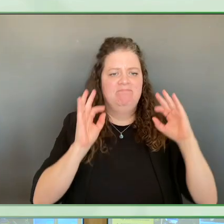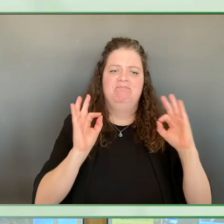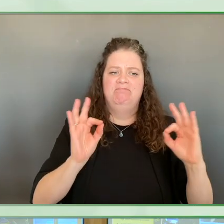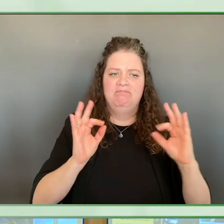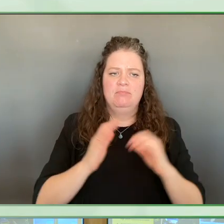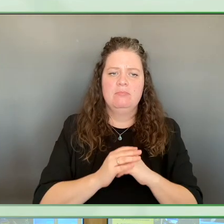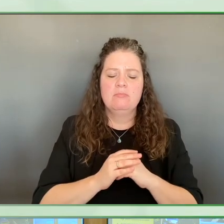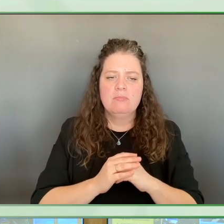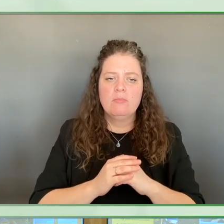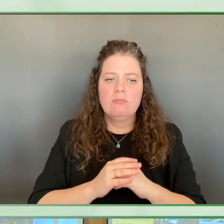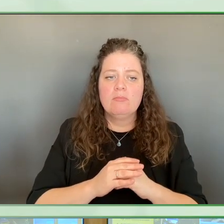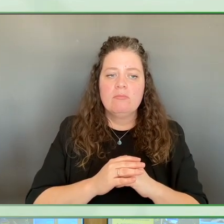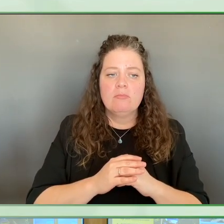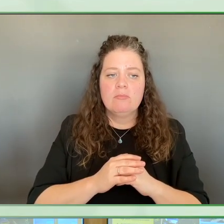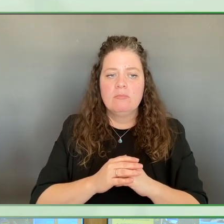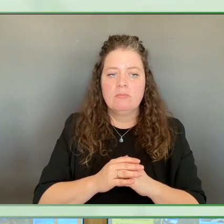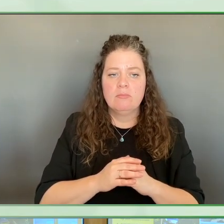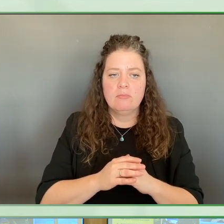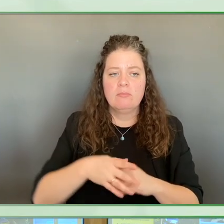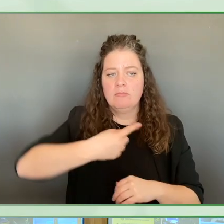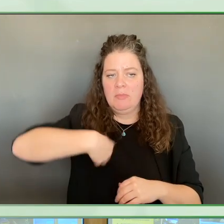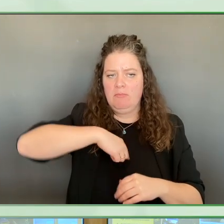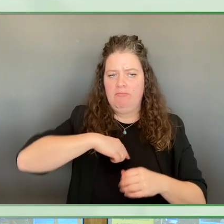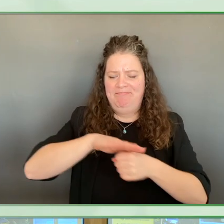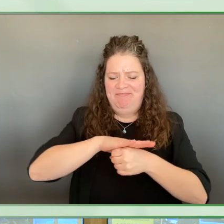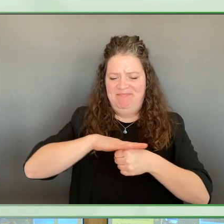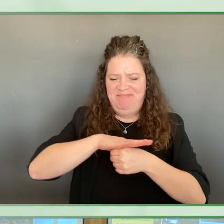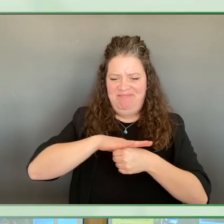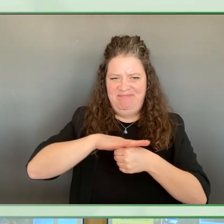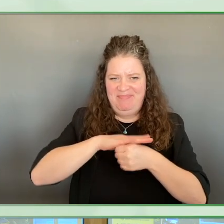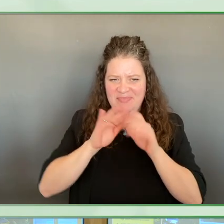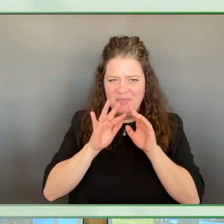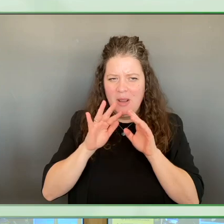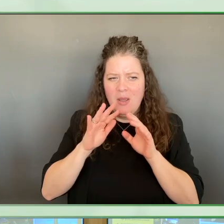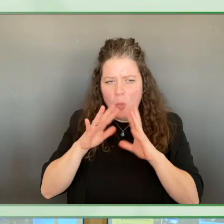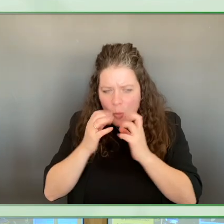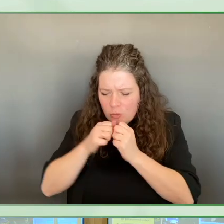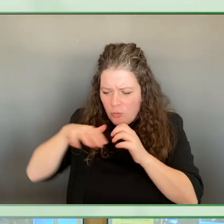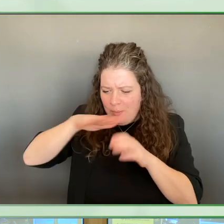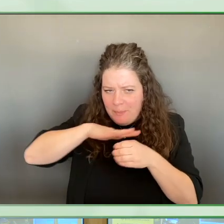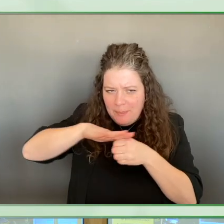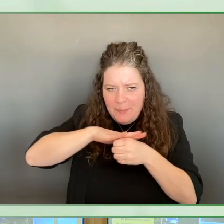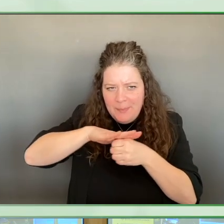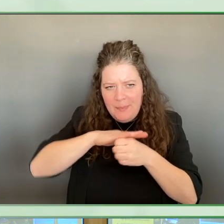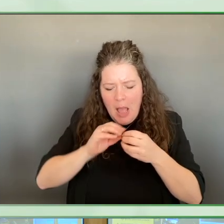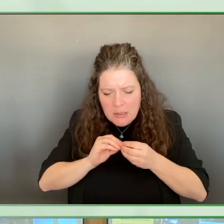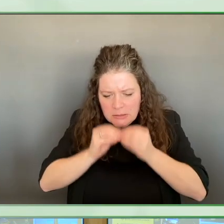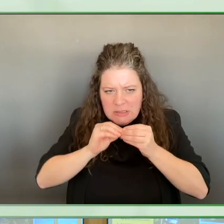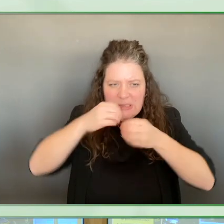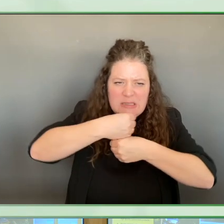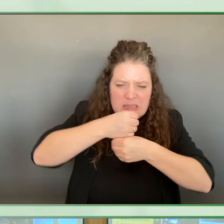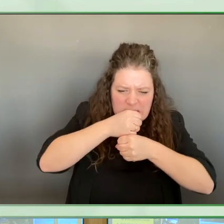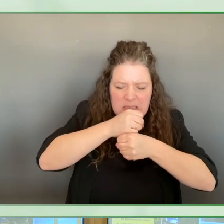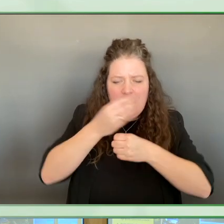working from the scale of like local workshops, most of the costs are going to be very high, and the